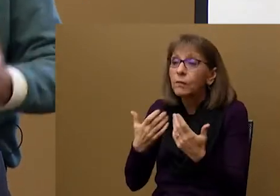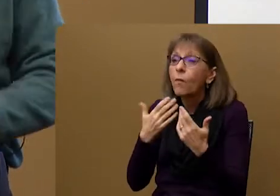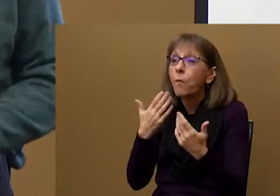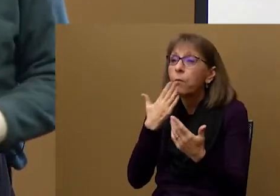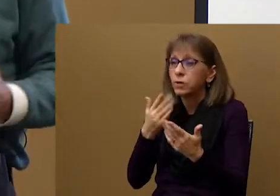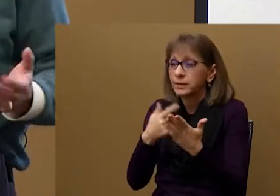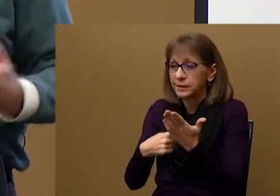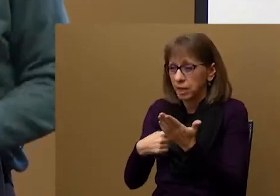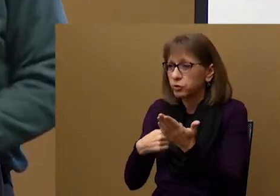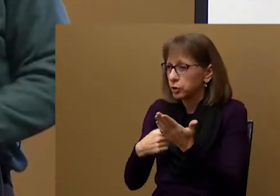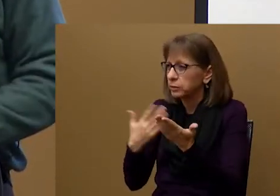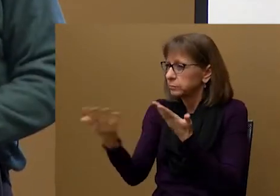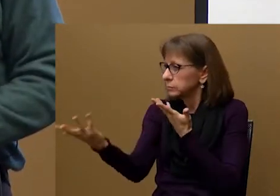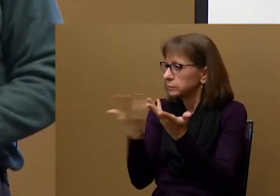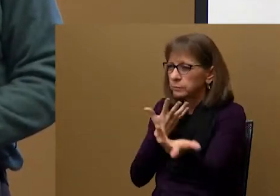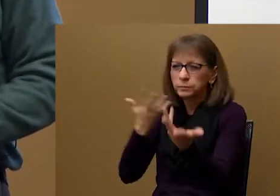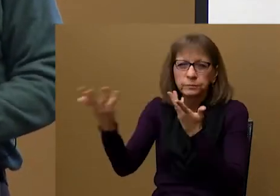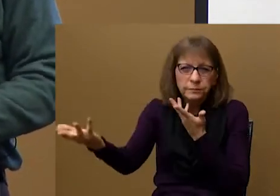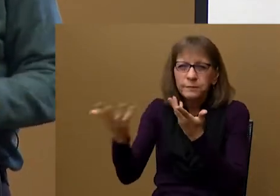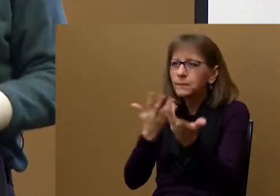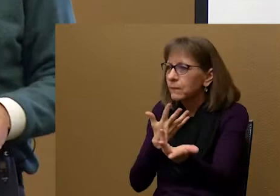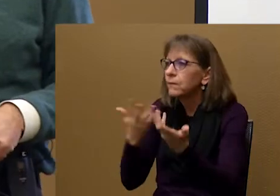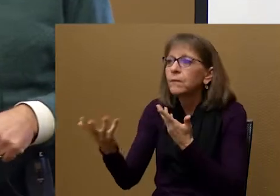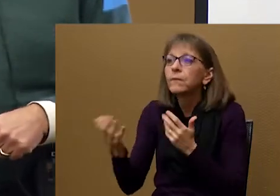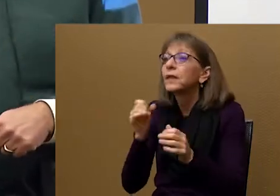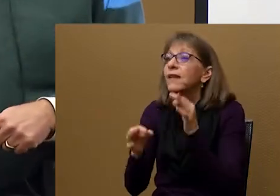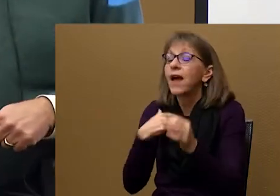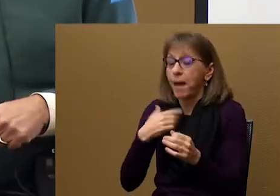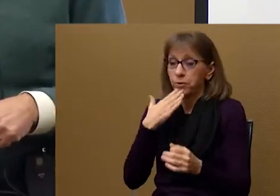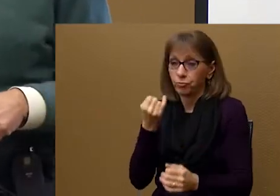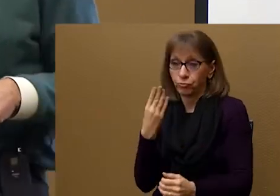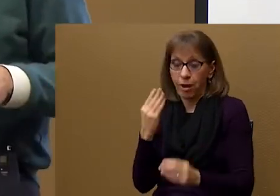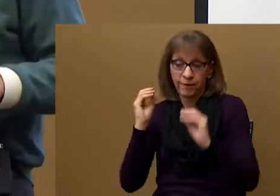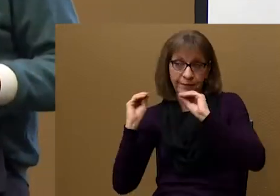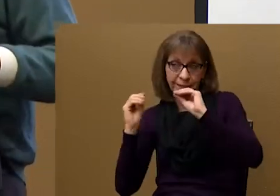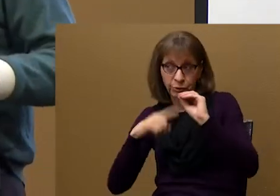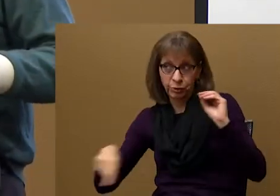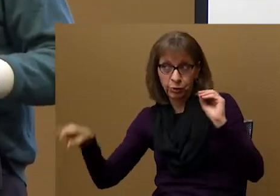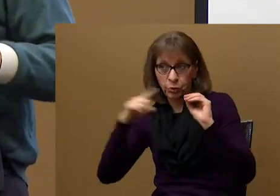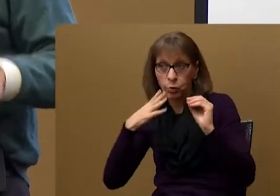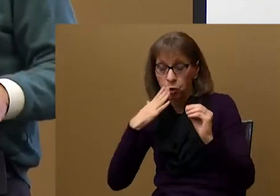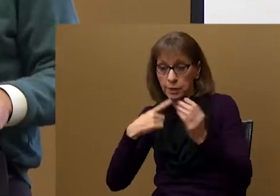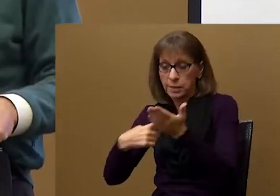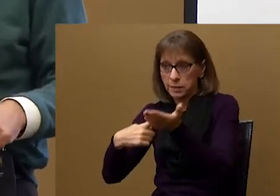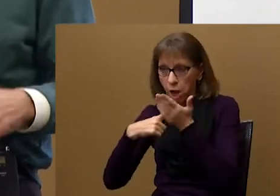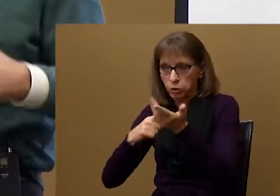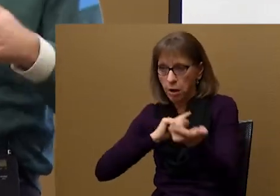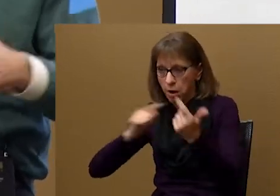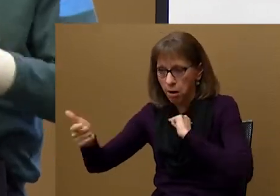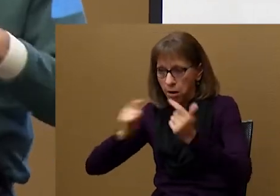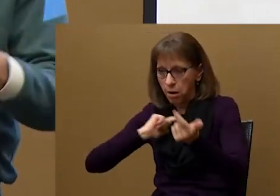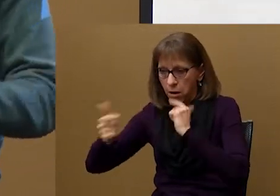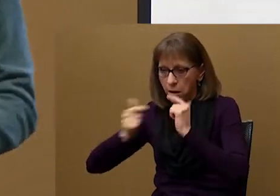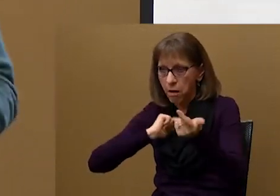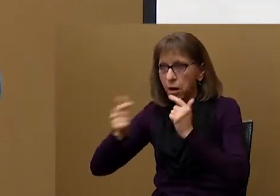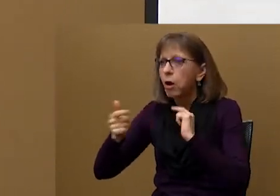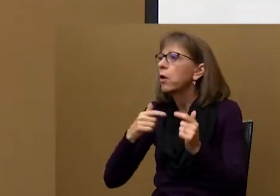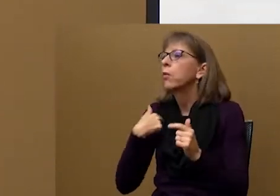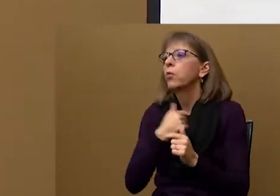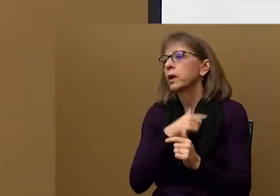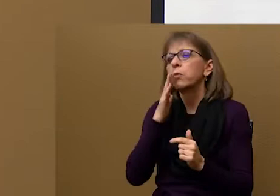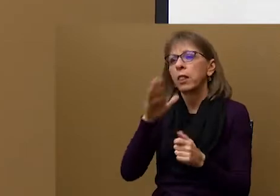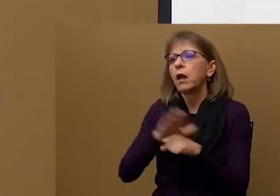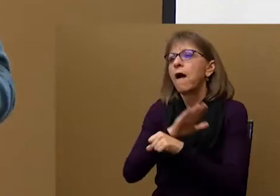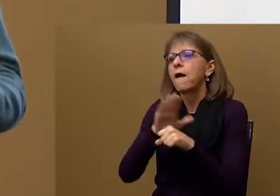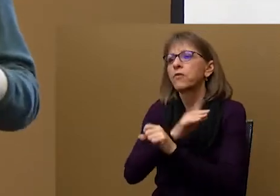we move on, I want to have a discussion. And I know that if I'm doing a good job of teaching and we're having a good discussion, we